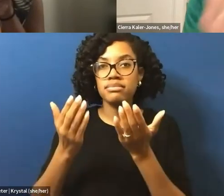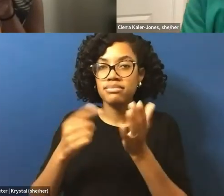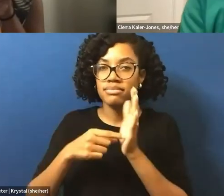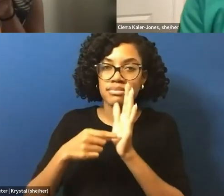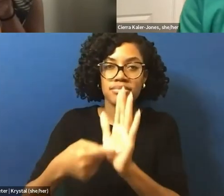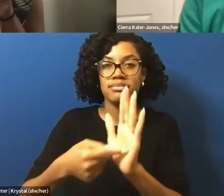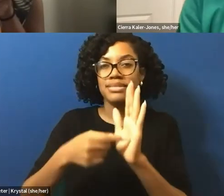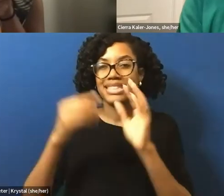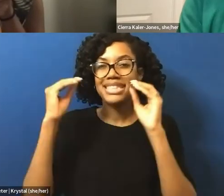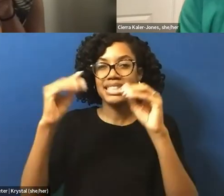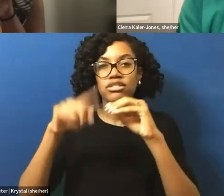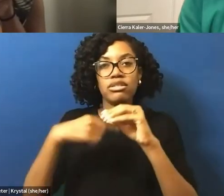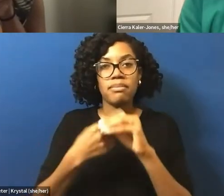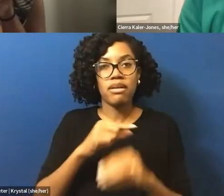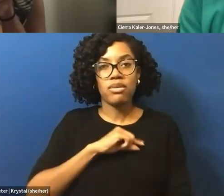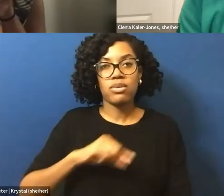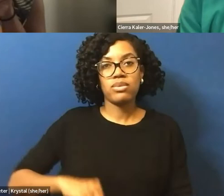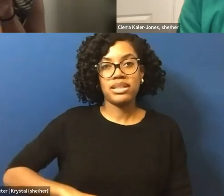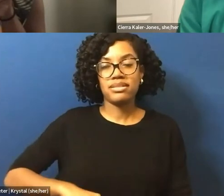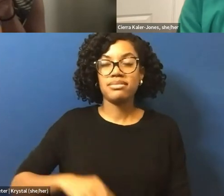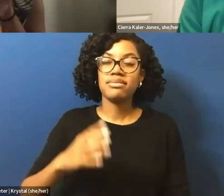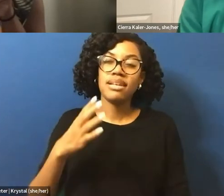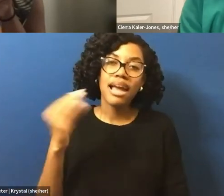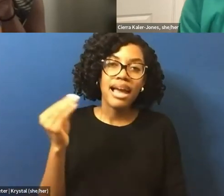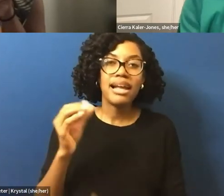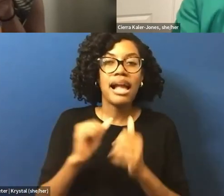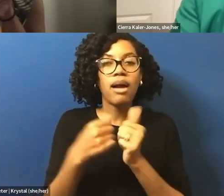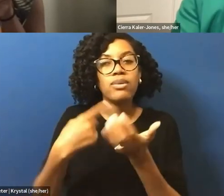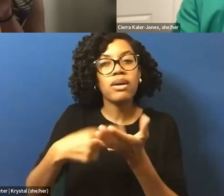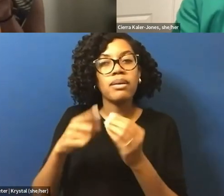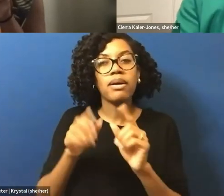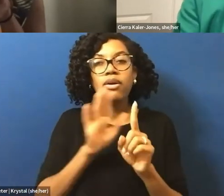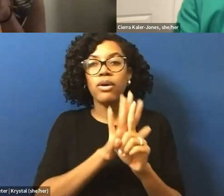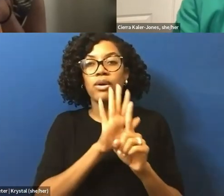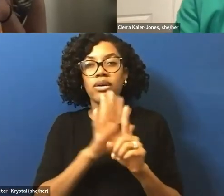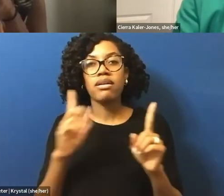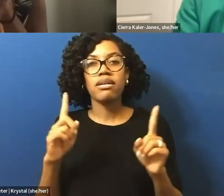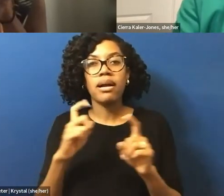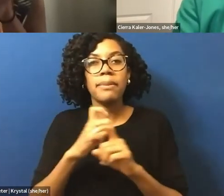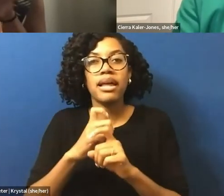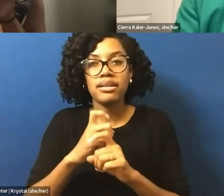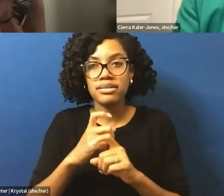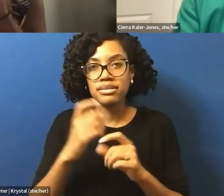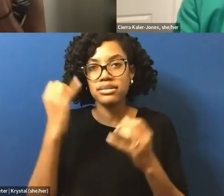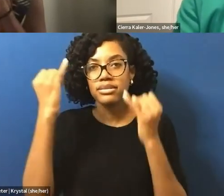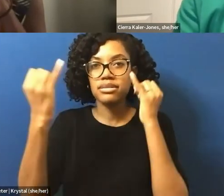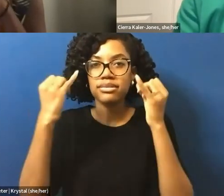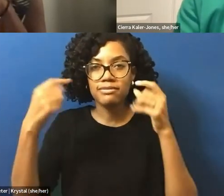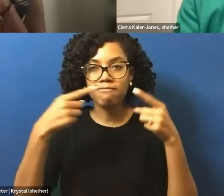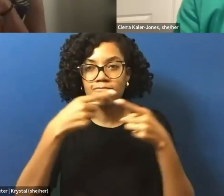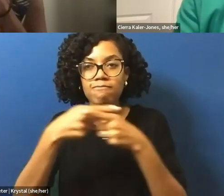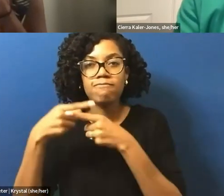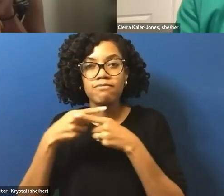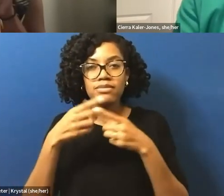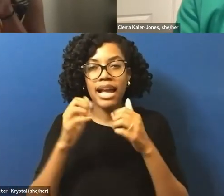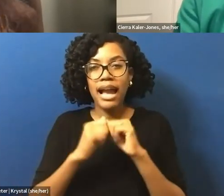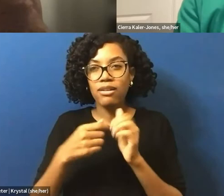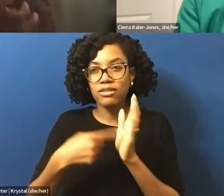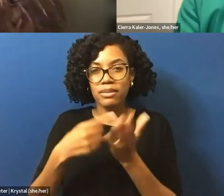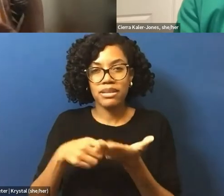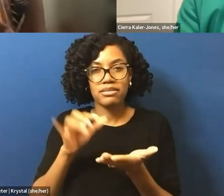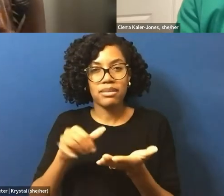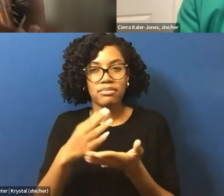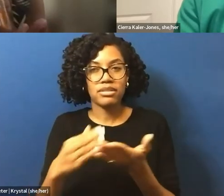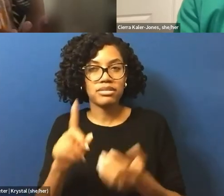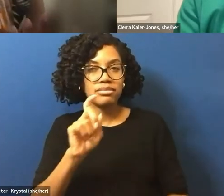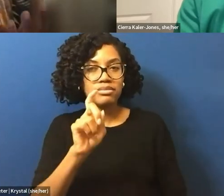also, as we've talked about, the complexity in learning spaces? That's a great point. I think that there's a couple